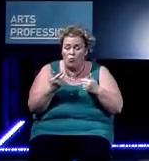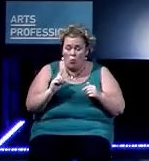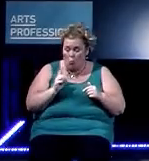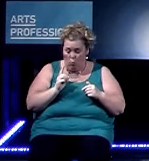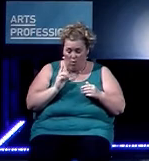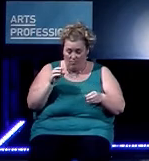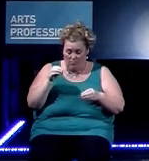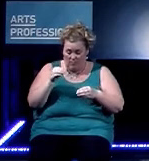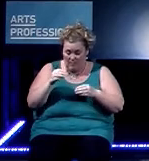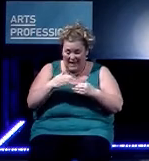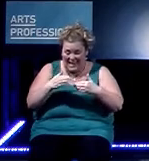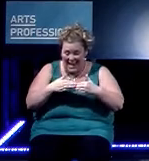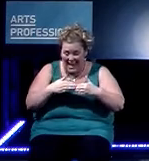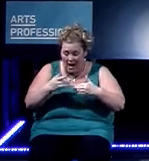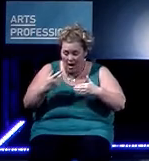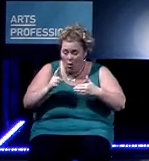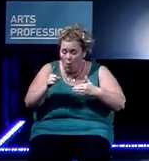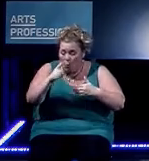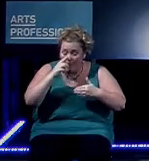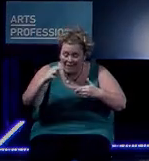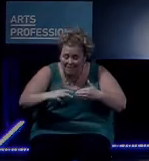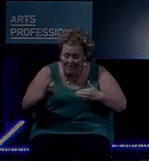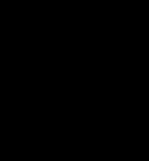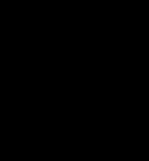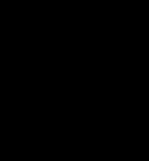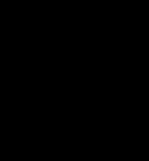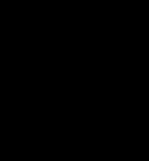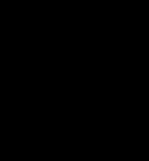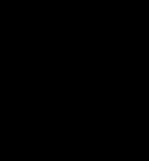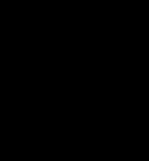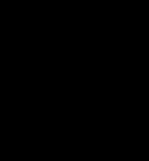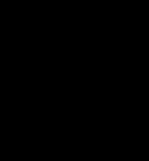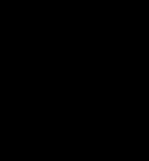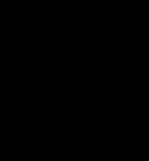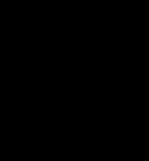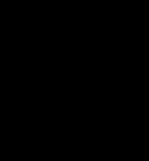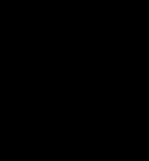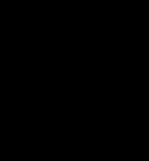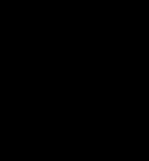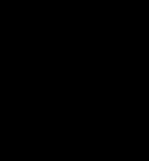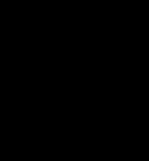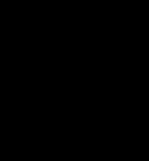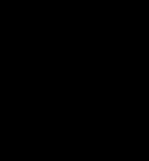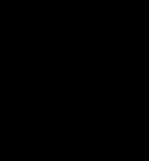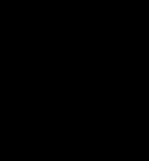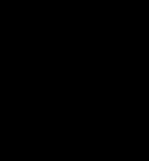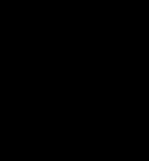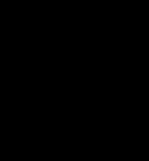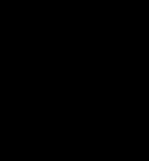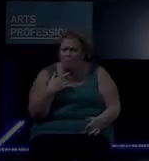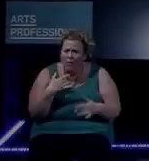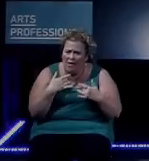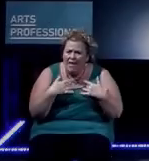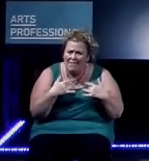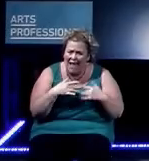this gate, and how fans open it, and how many gates there are, and what you do with it. And the thing I'm really excited about this here is